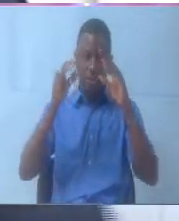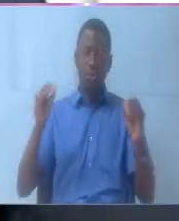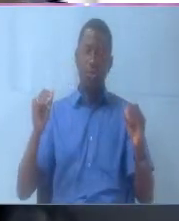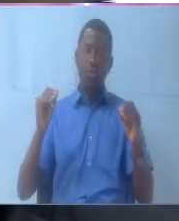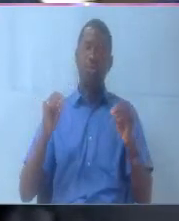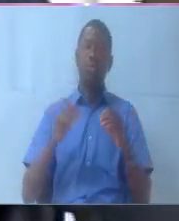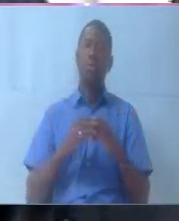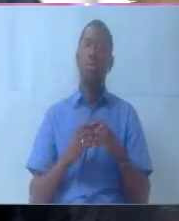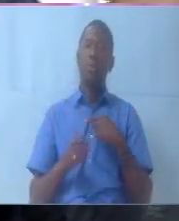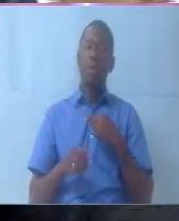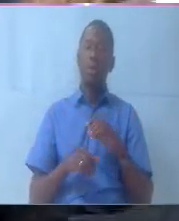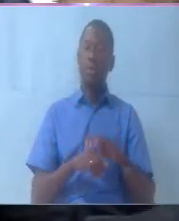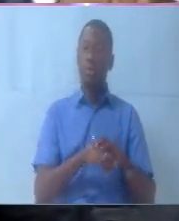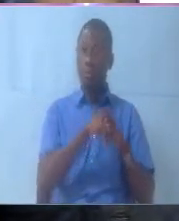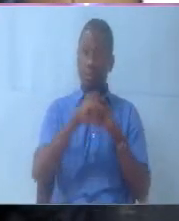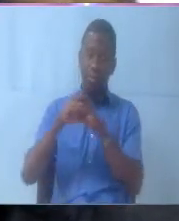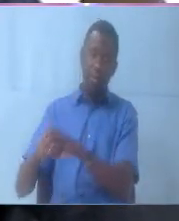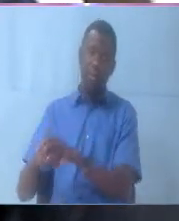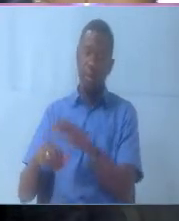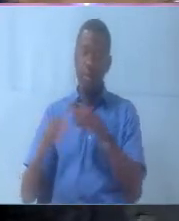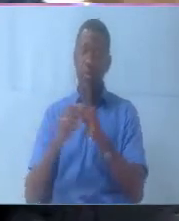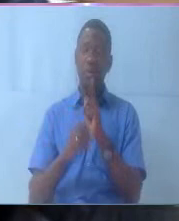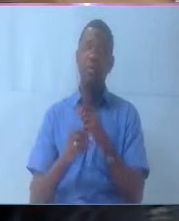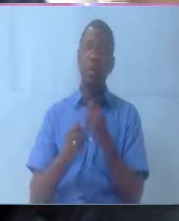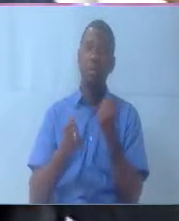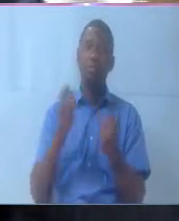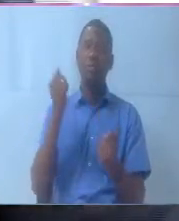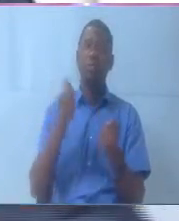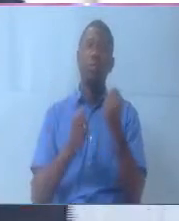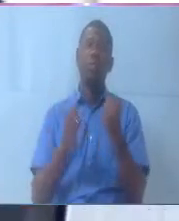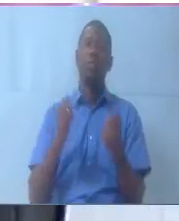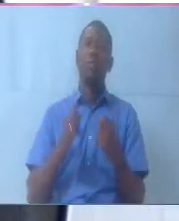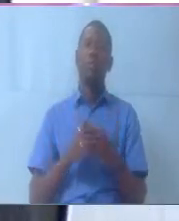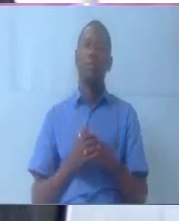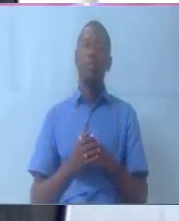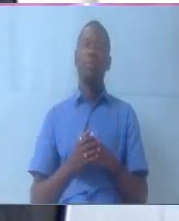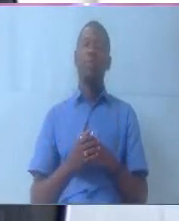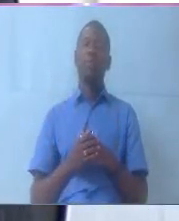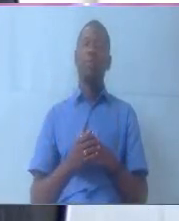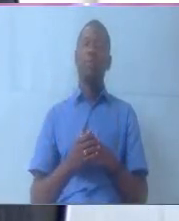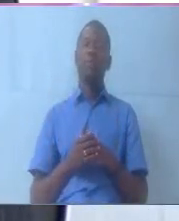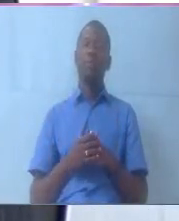they placed me in one of their Land Rovers or four-wheel drives. And